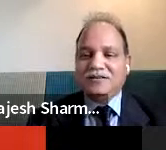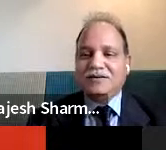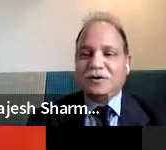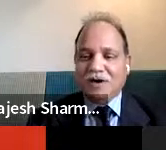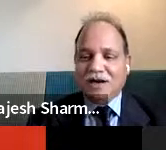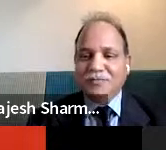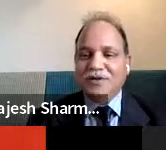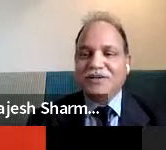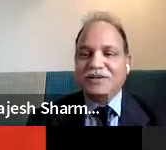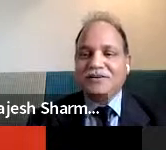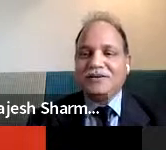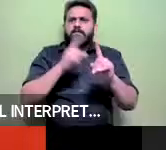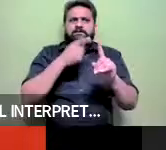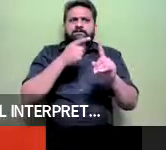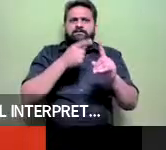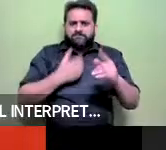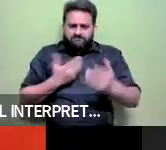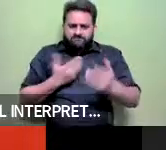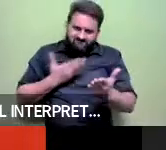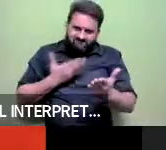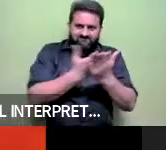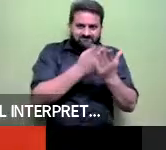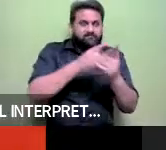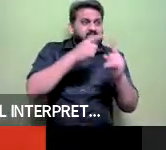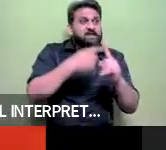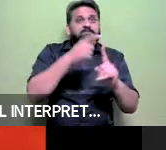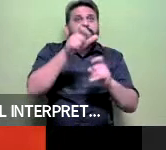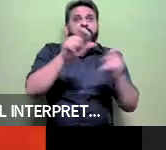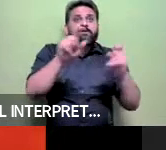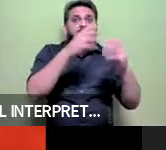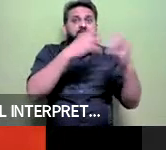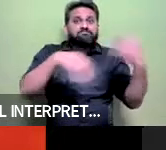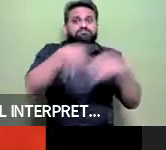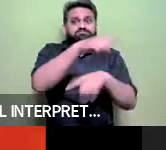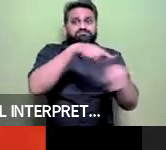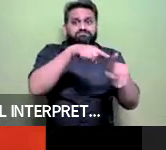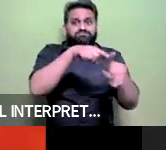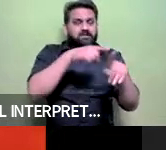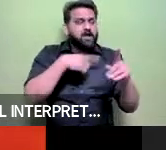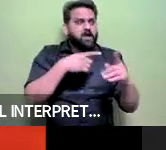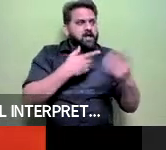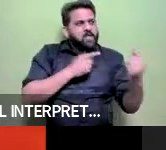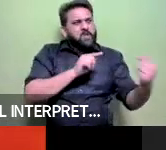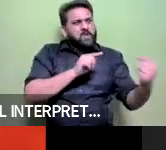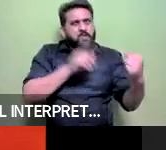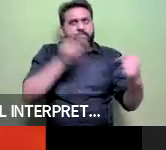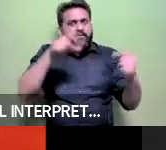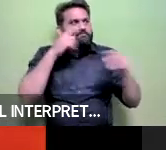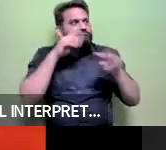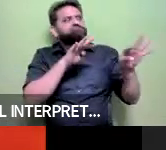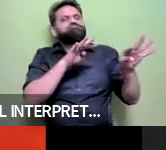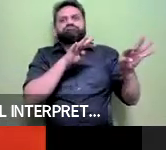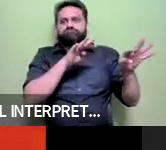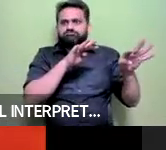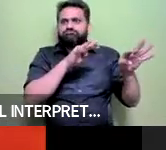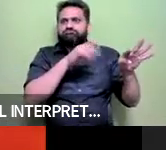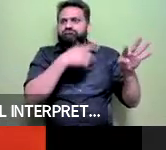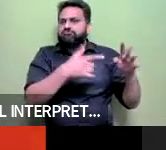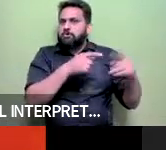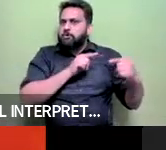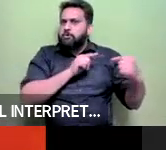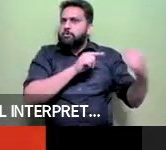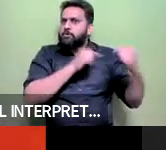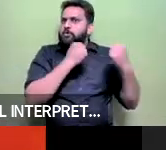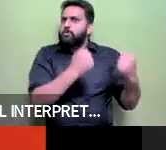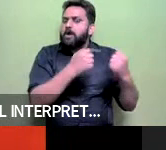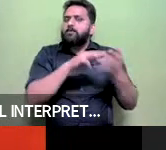heart of arbitrator and the audience. Winning the heart is also a good quality, so that the people